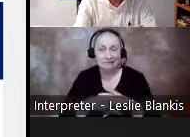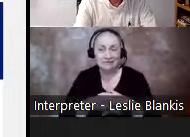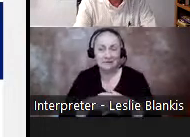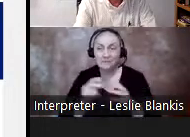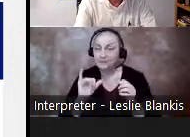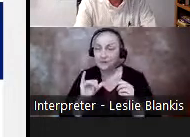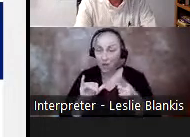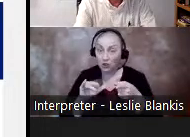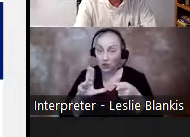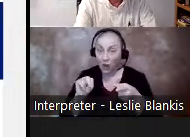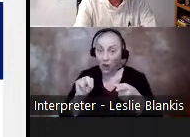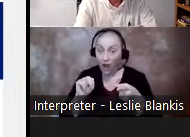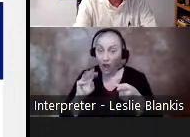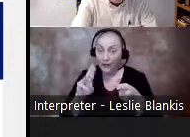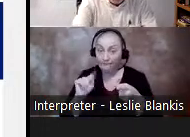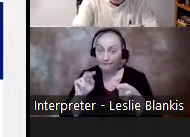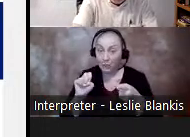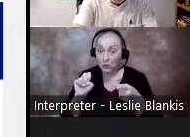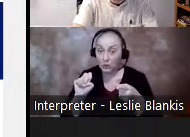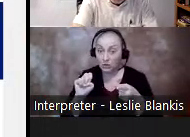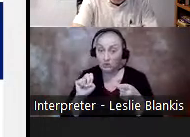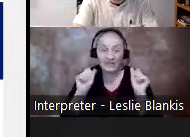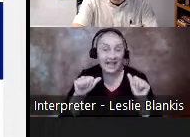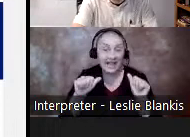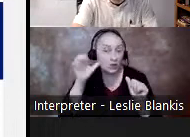All right, are you unmuted? I'm going to mute you.